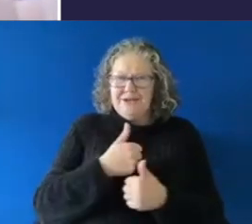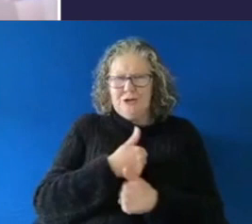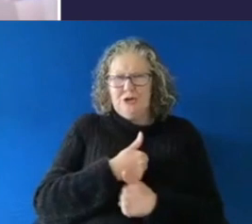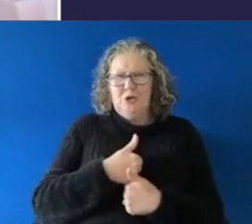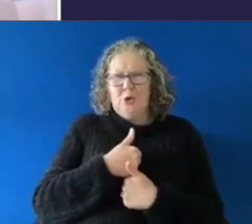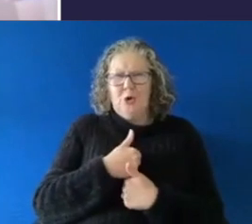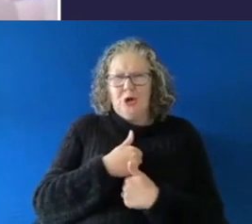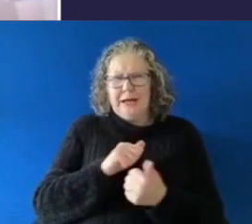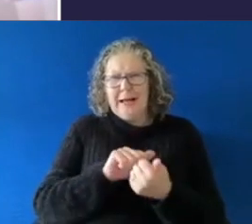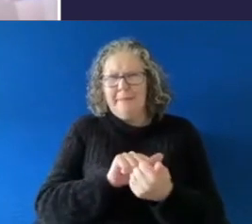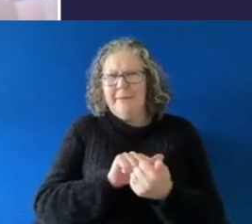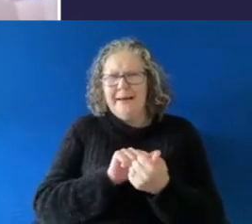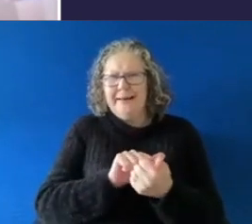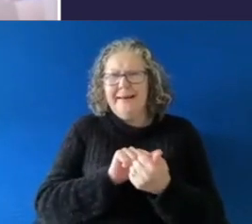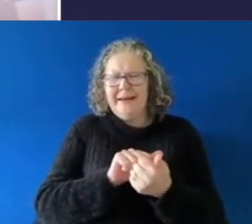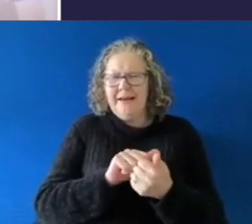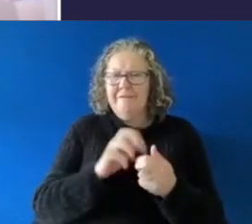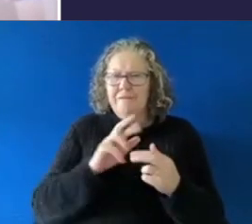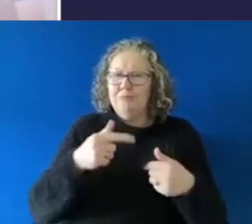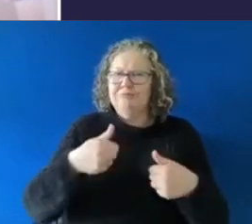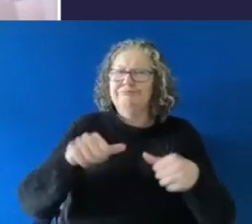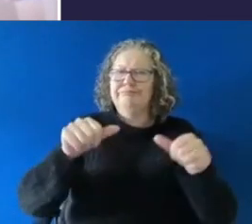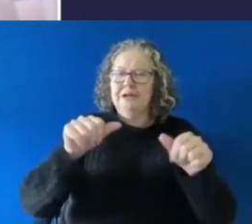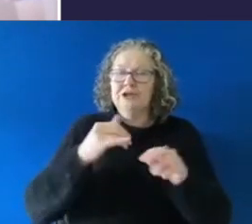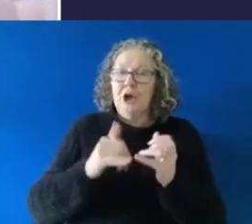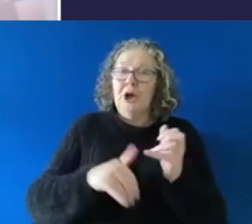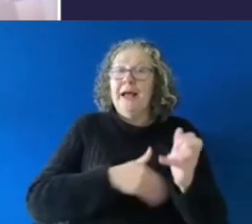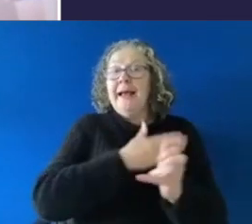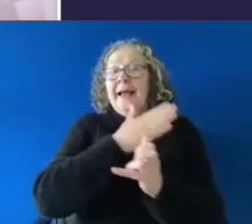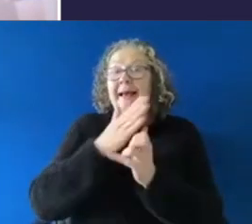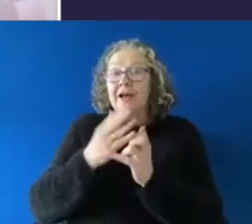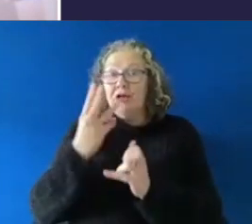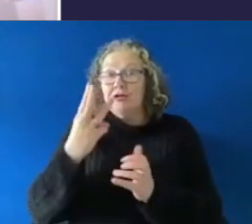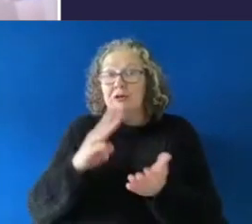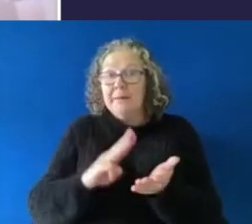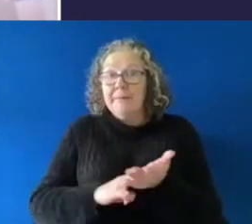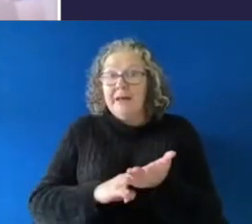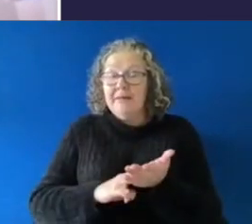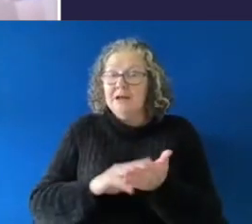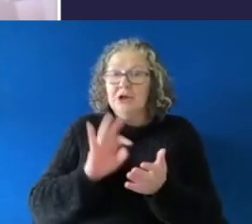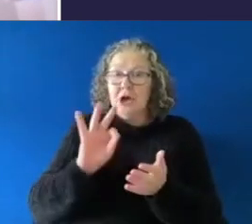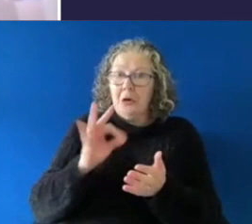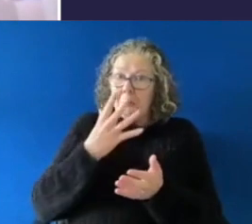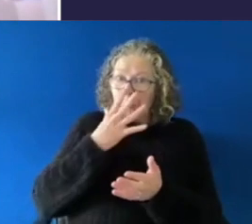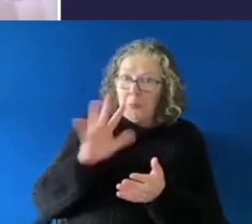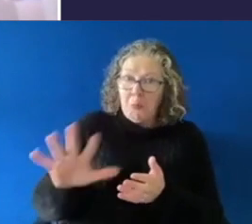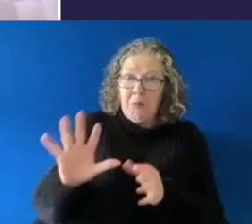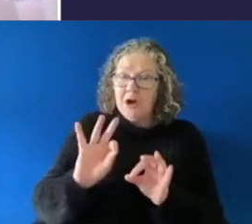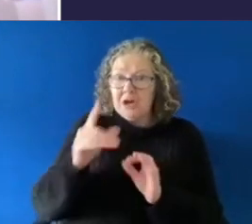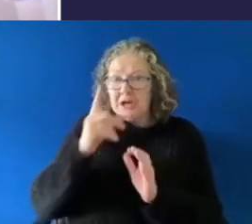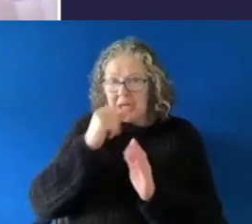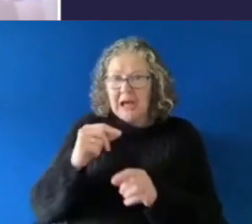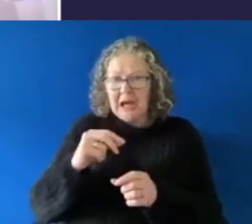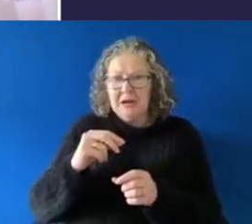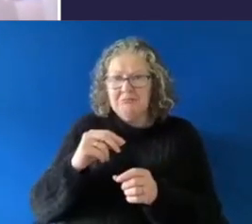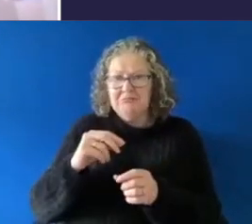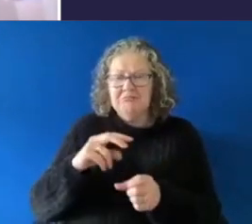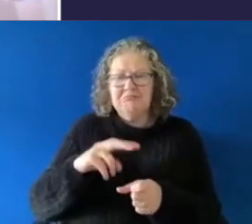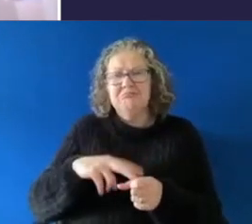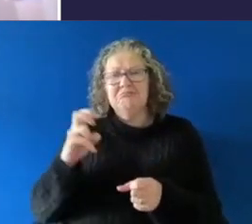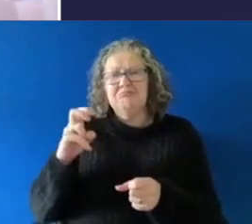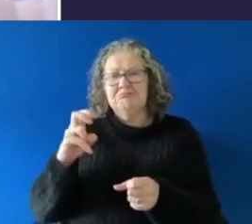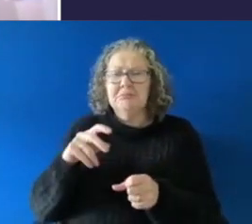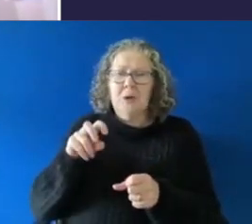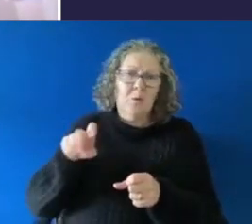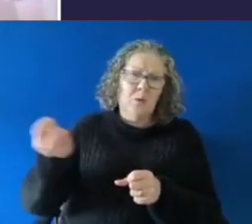this to work. So at the end of the 3 months trial period, it's a no shame, get out of the contract free, and just